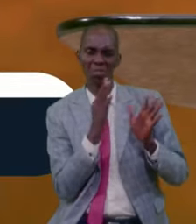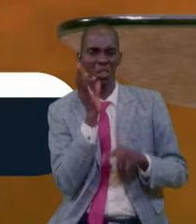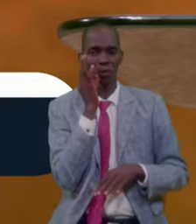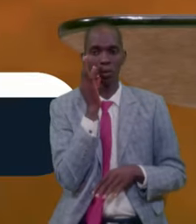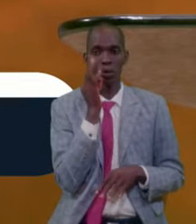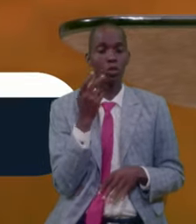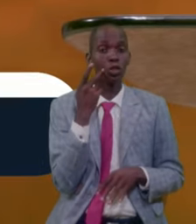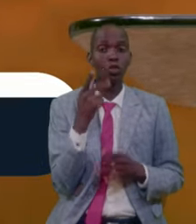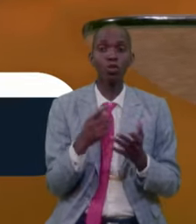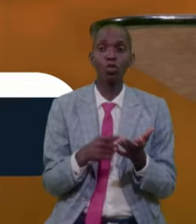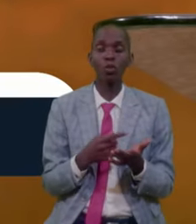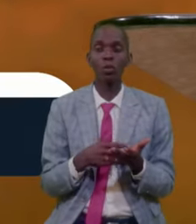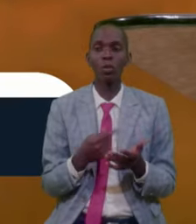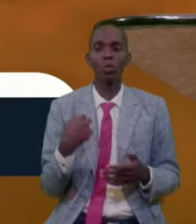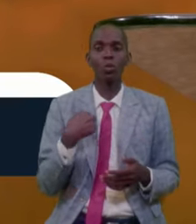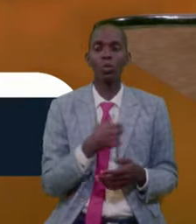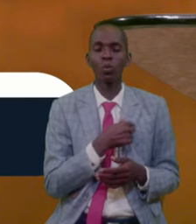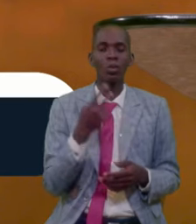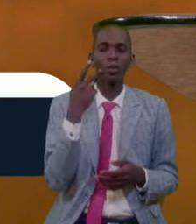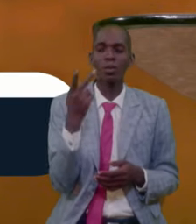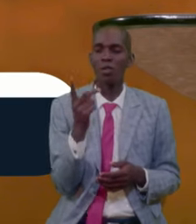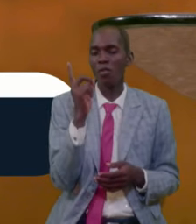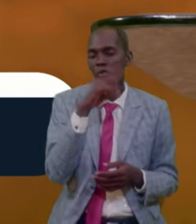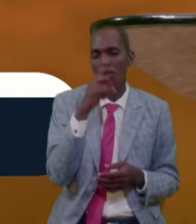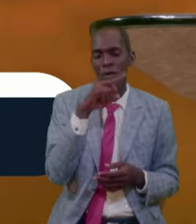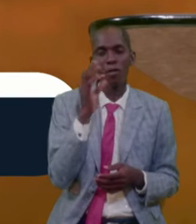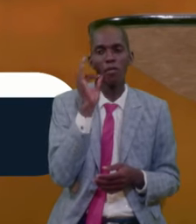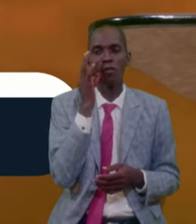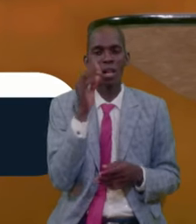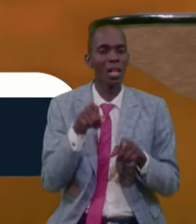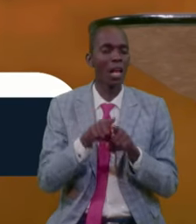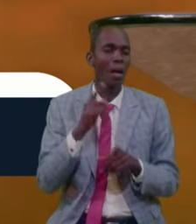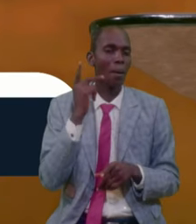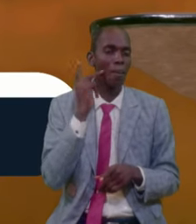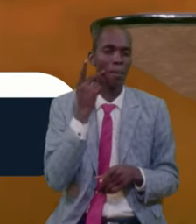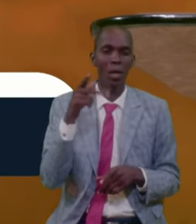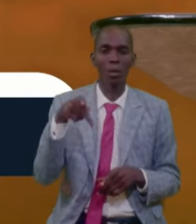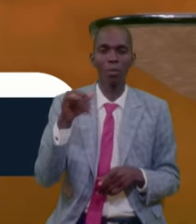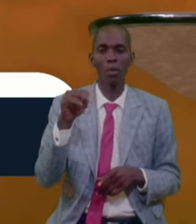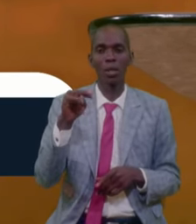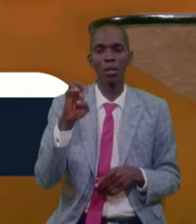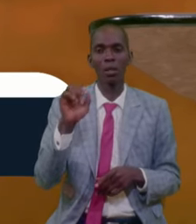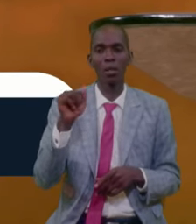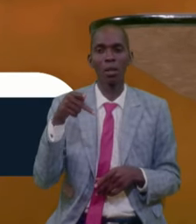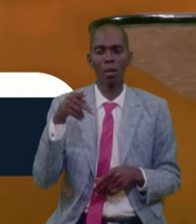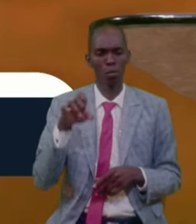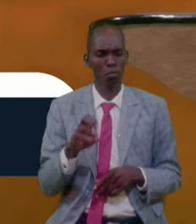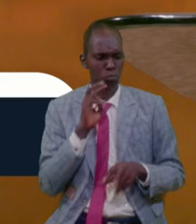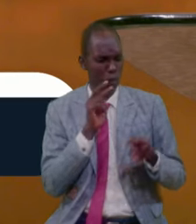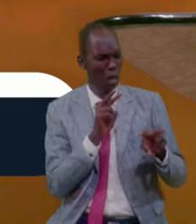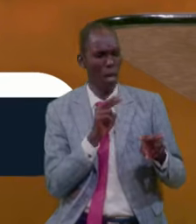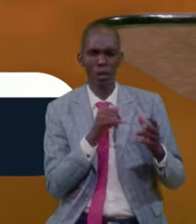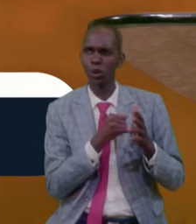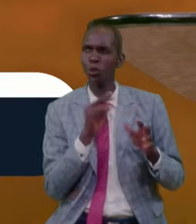of these wax fruit, like pineapple, and it looks like real,